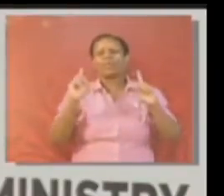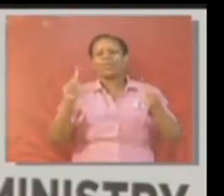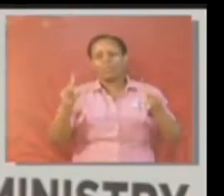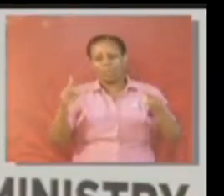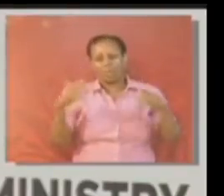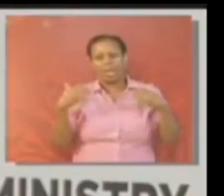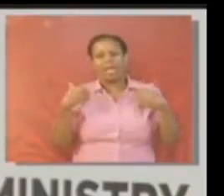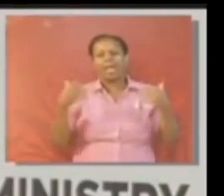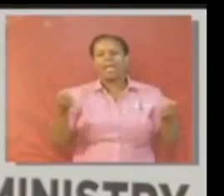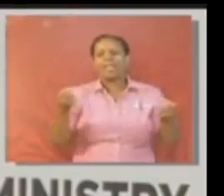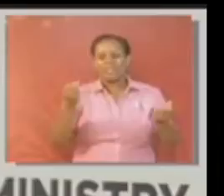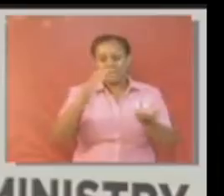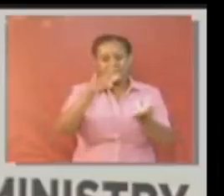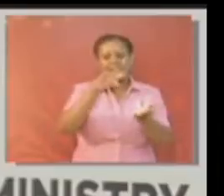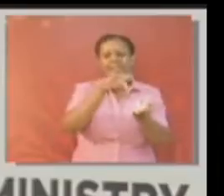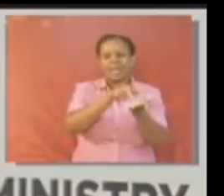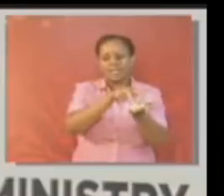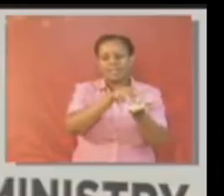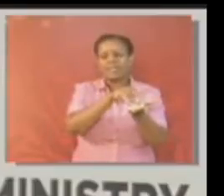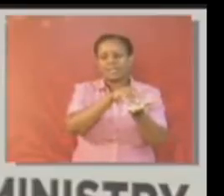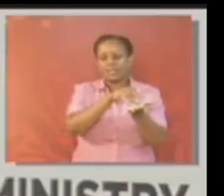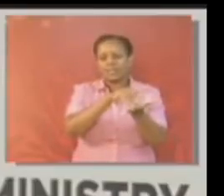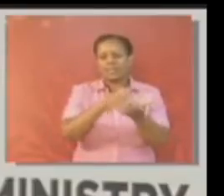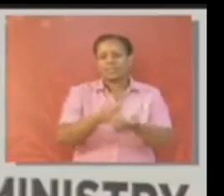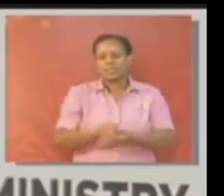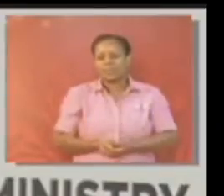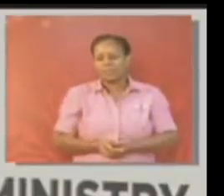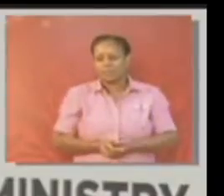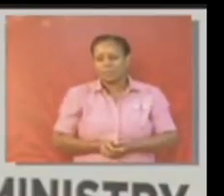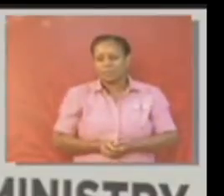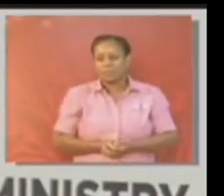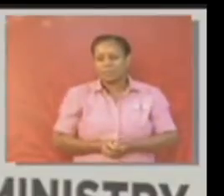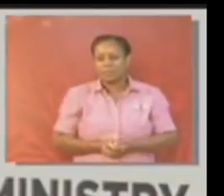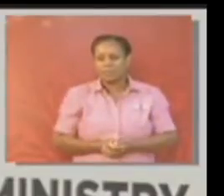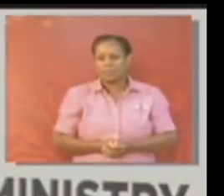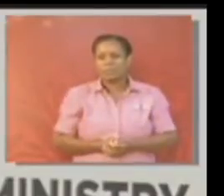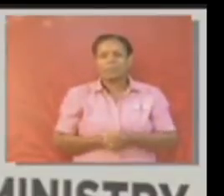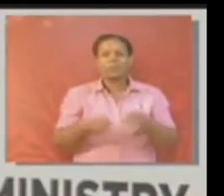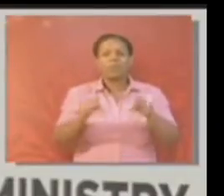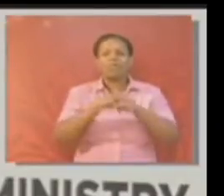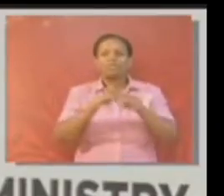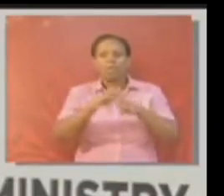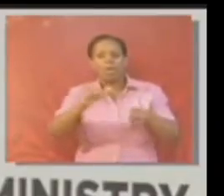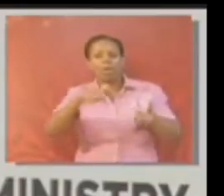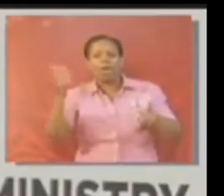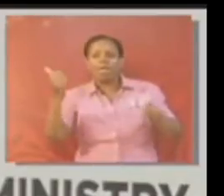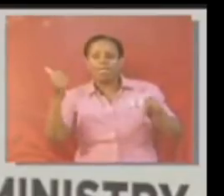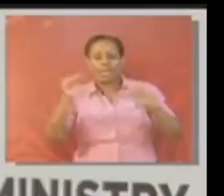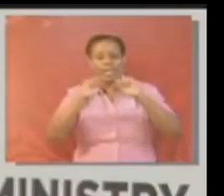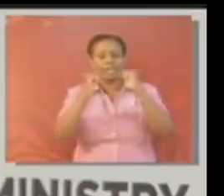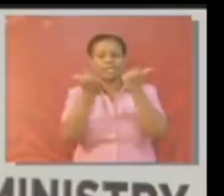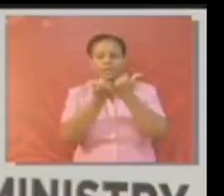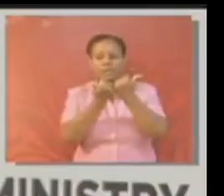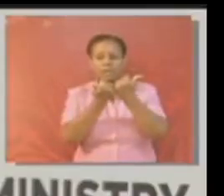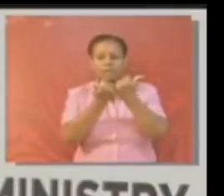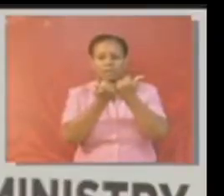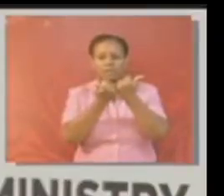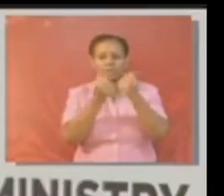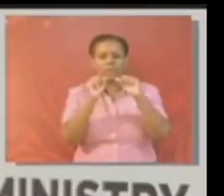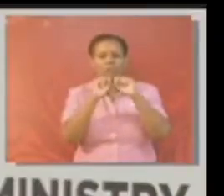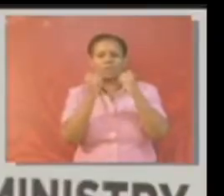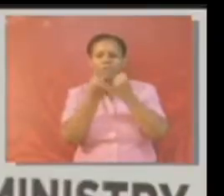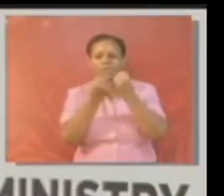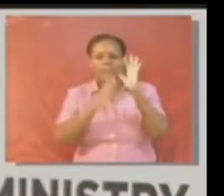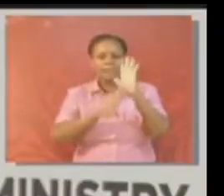can. Other agencies, for example, Social Development has, for persons that have gone into significant levels of depression, set